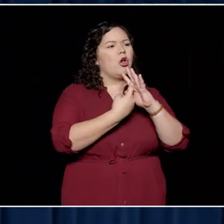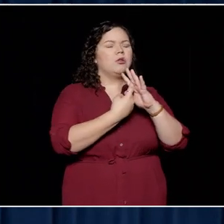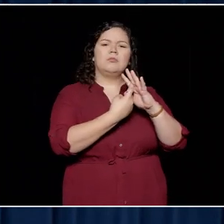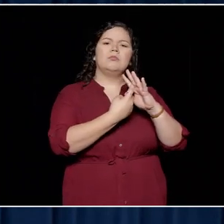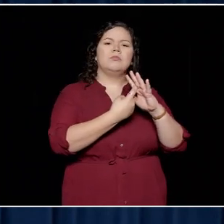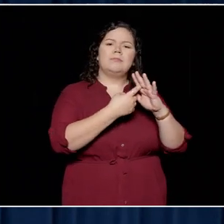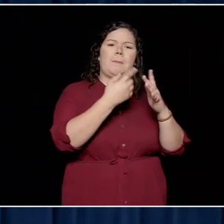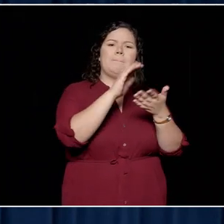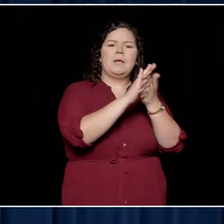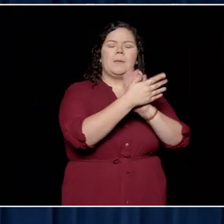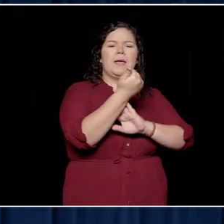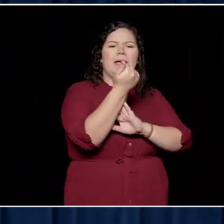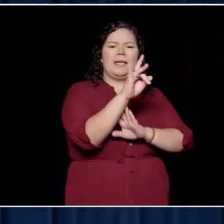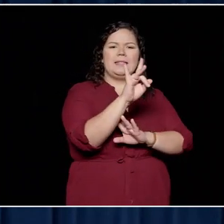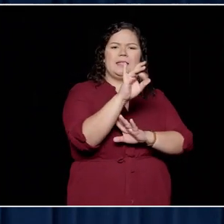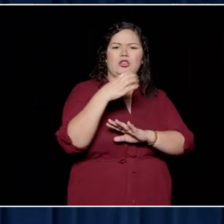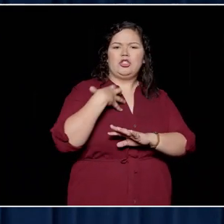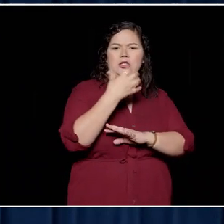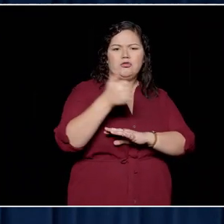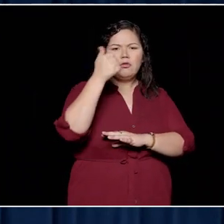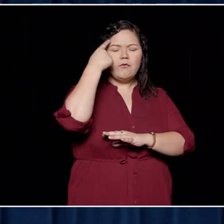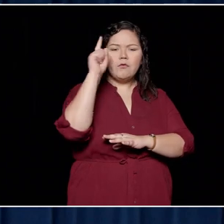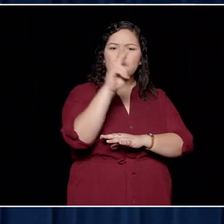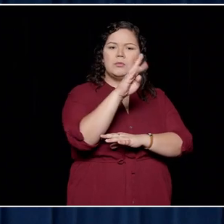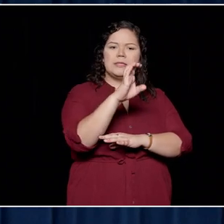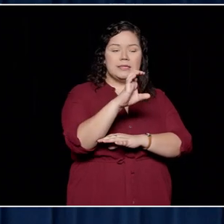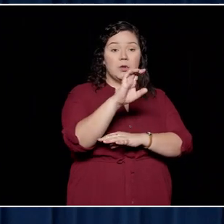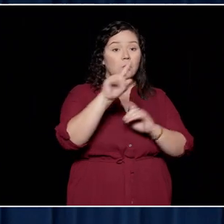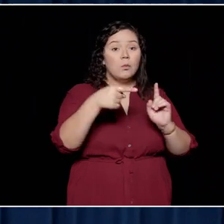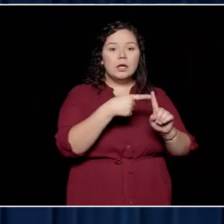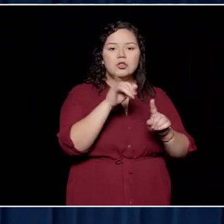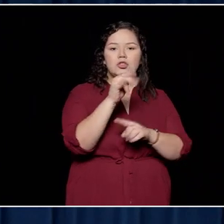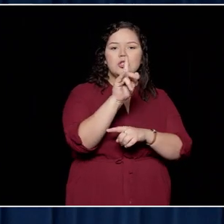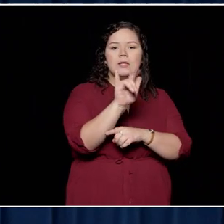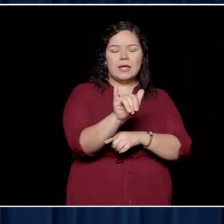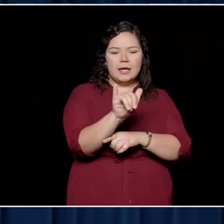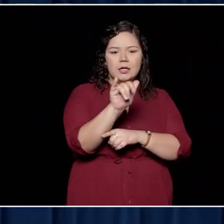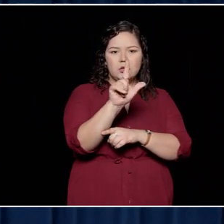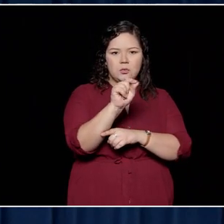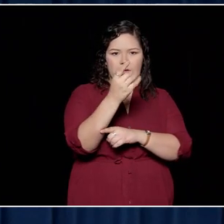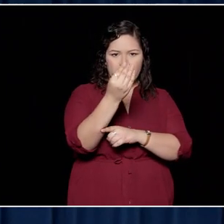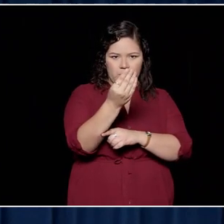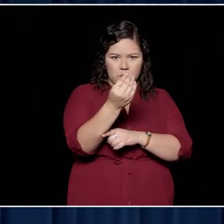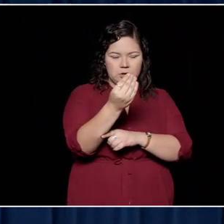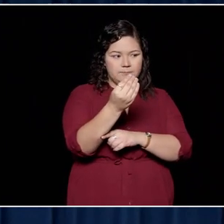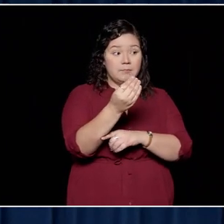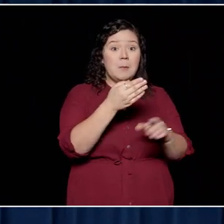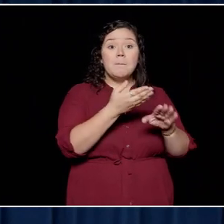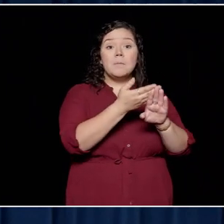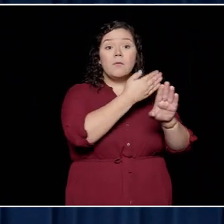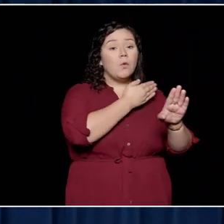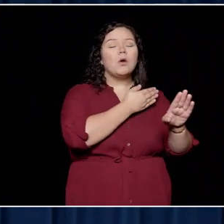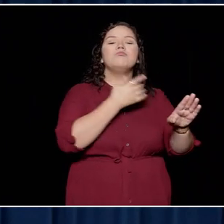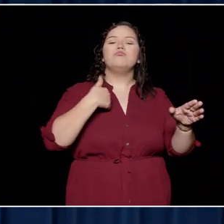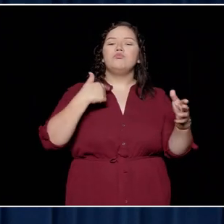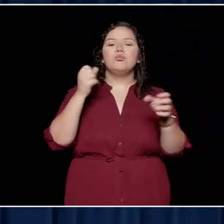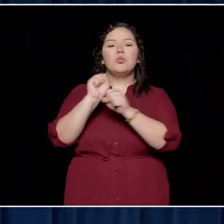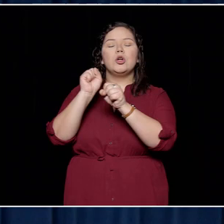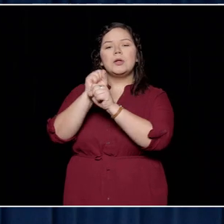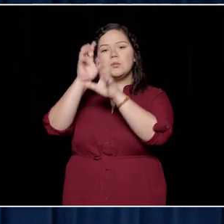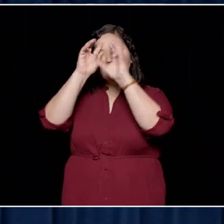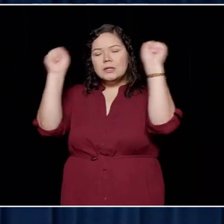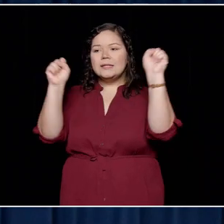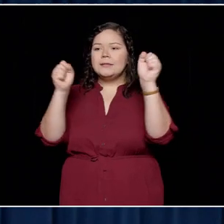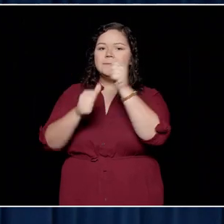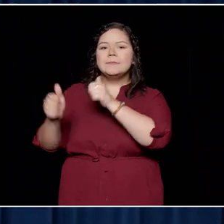became the 18th Chancellor of UBC in July of 2014, having recently retired as the President and